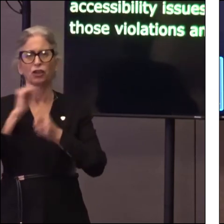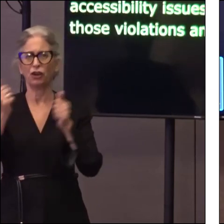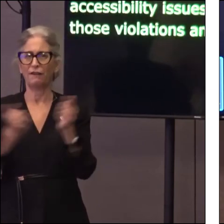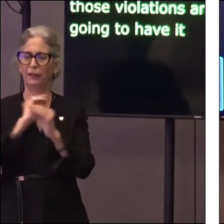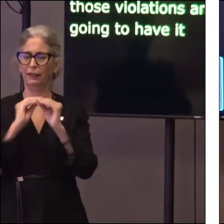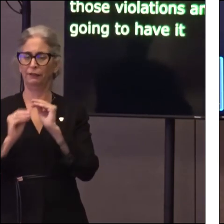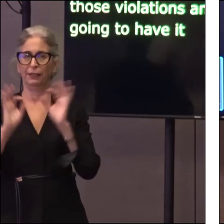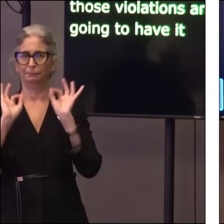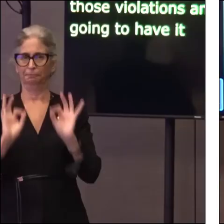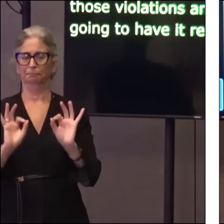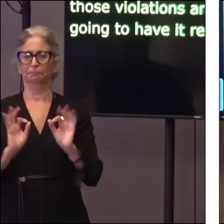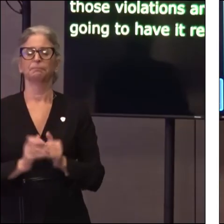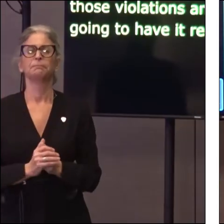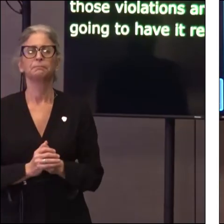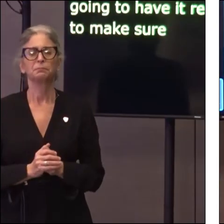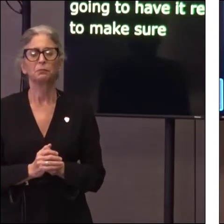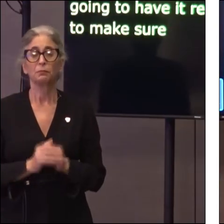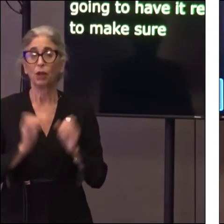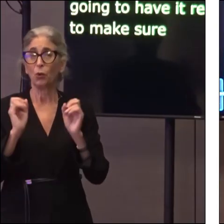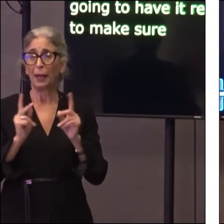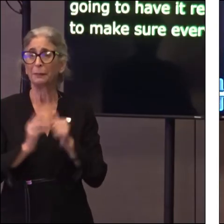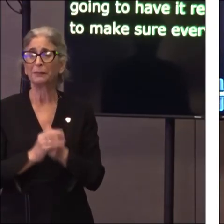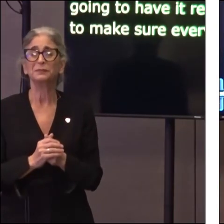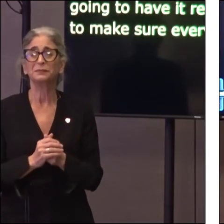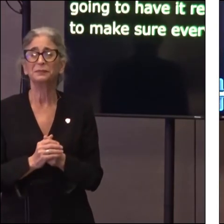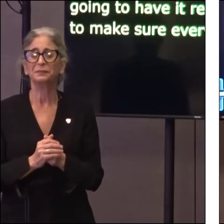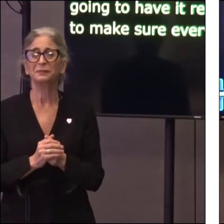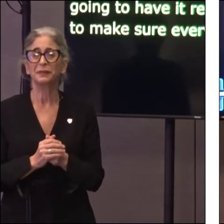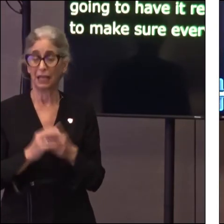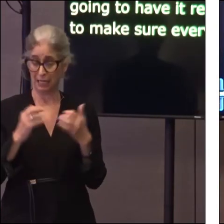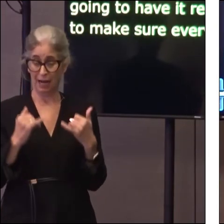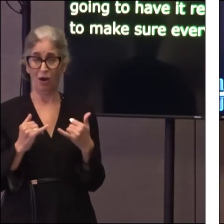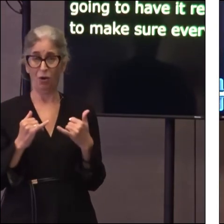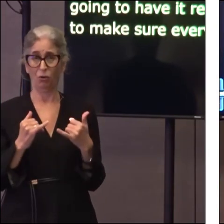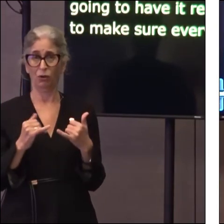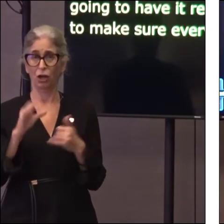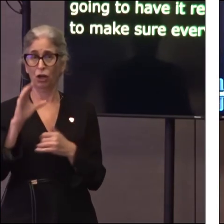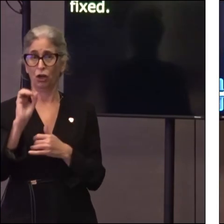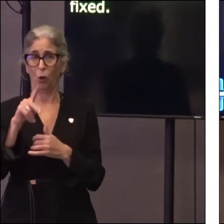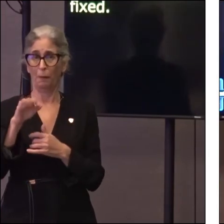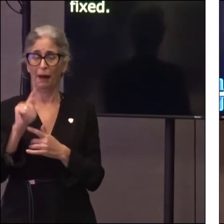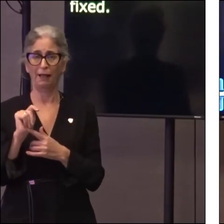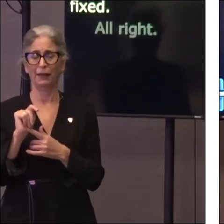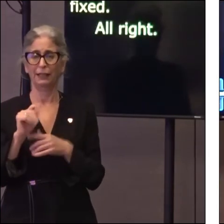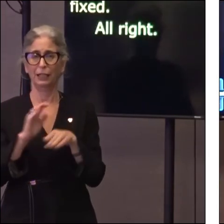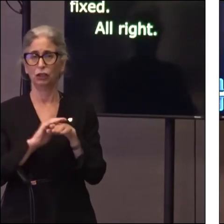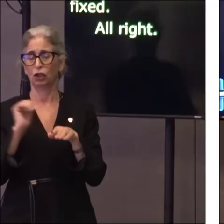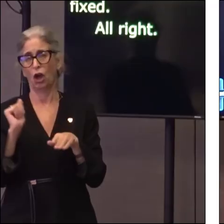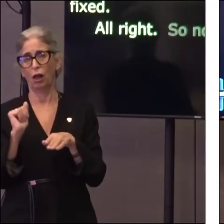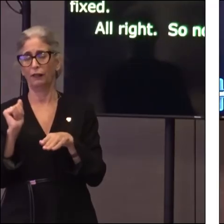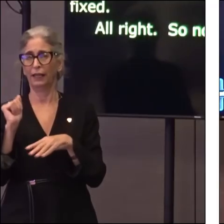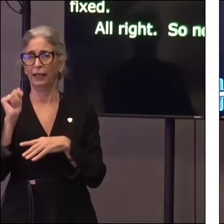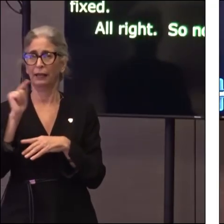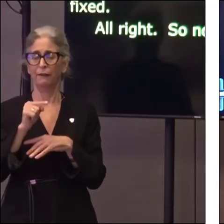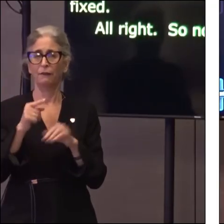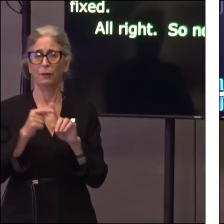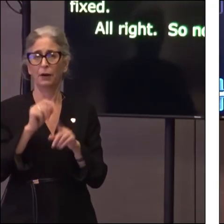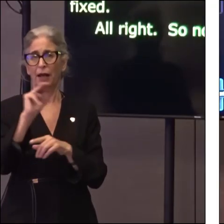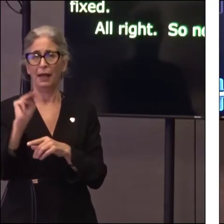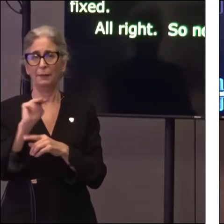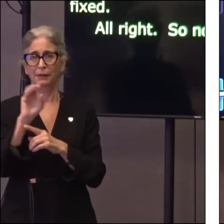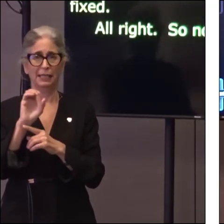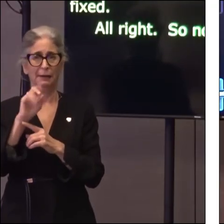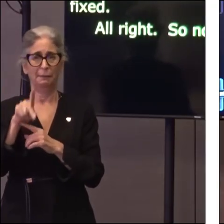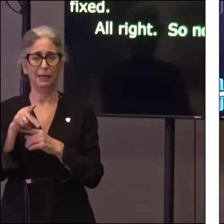fixed. All right. So now Copilot is actually calling the analyze from our MCP